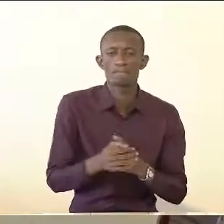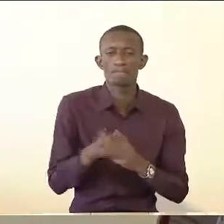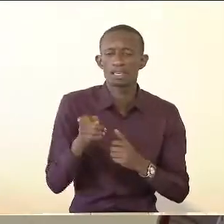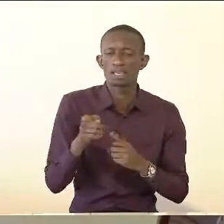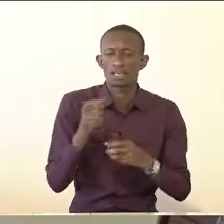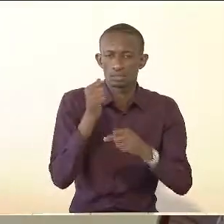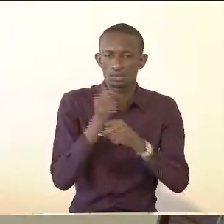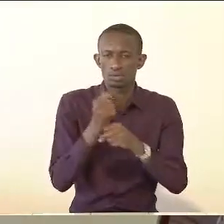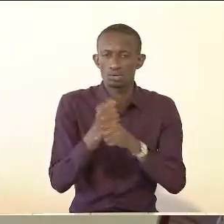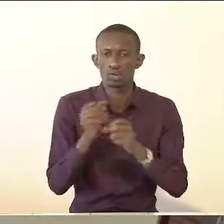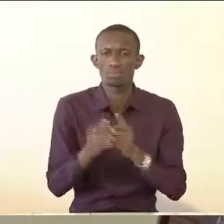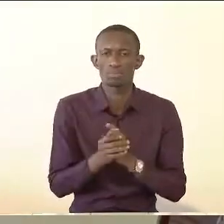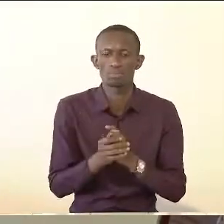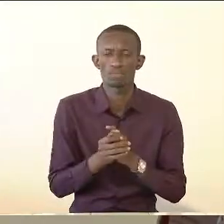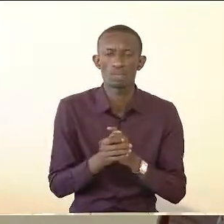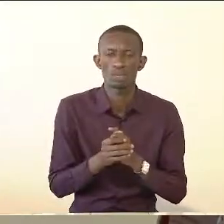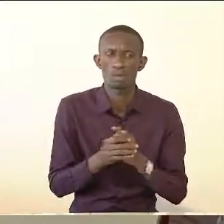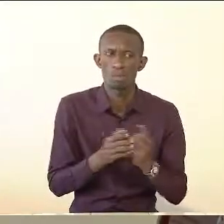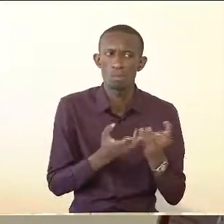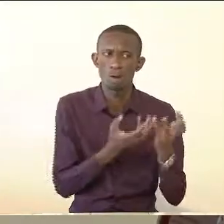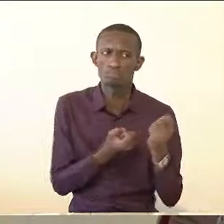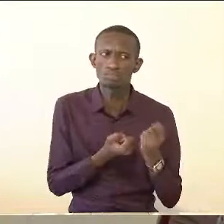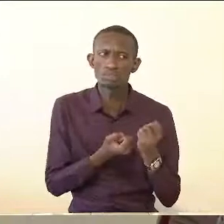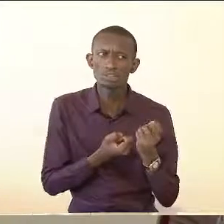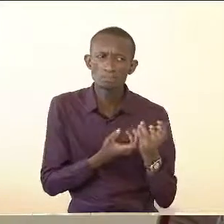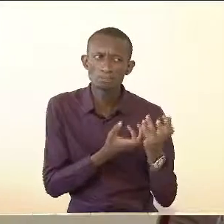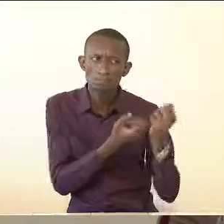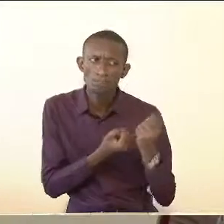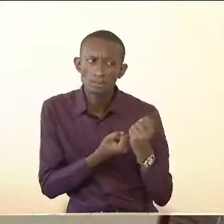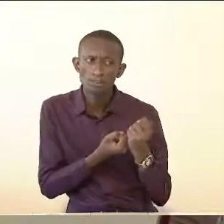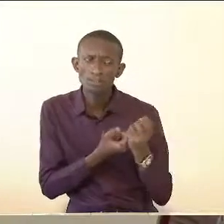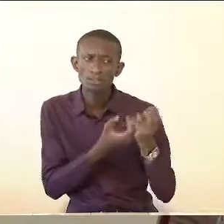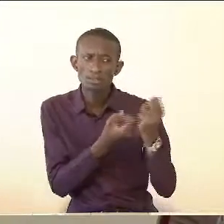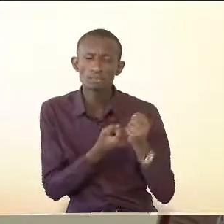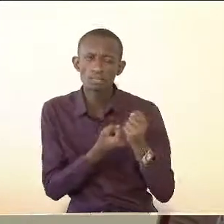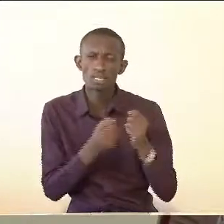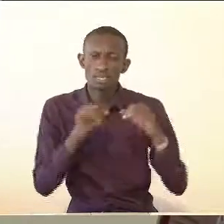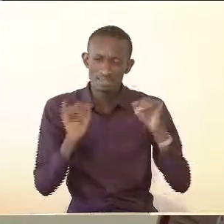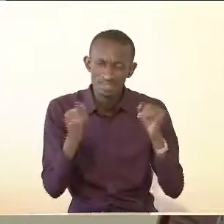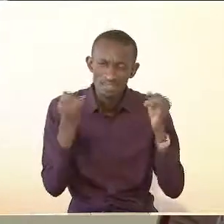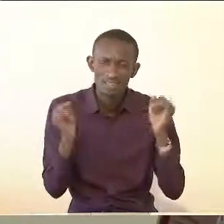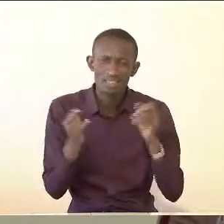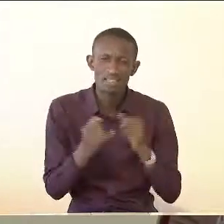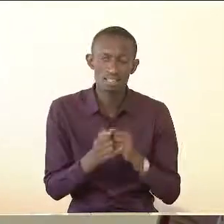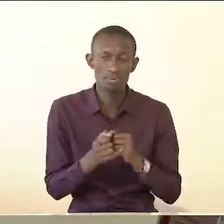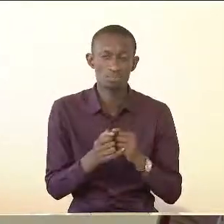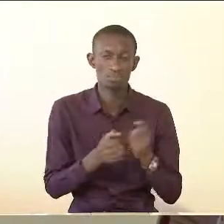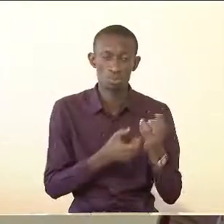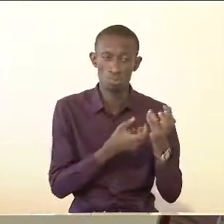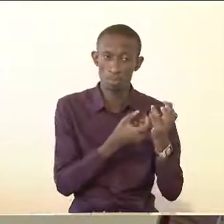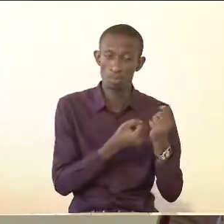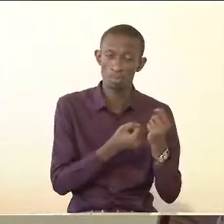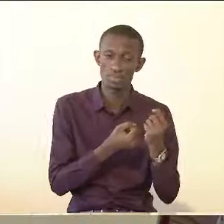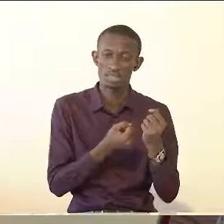do contract. These capillaries that has been supplying the blood to the skin, they contract. Once they contract, what